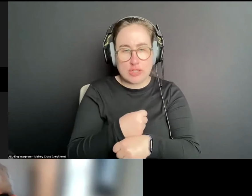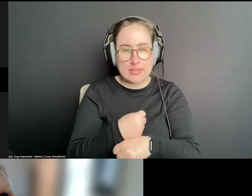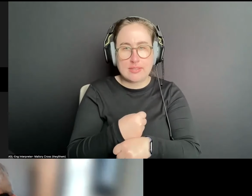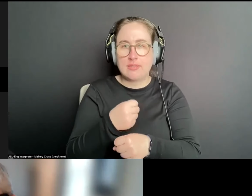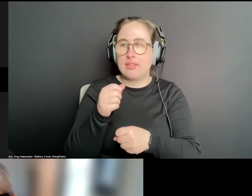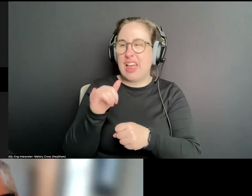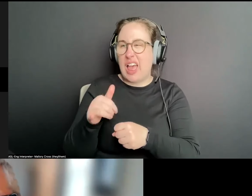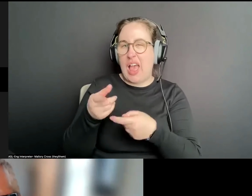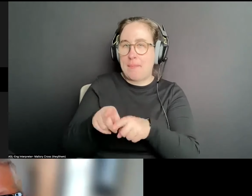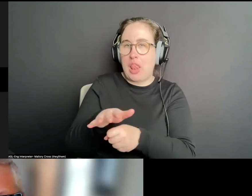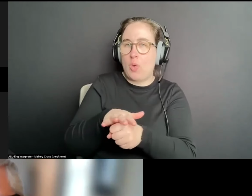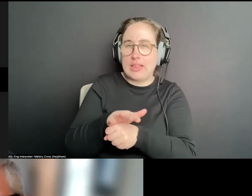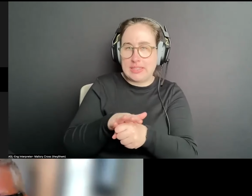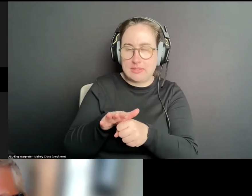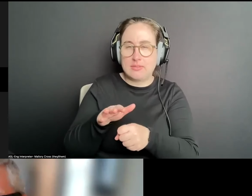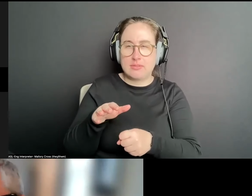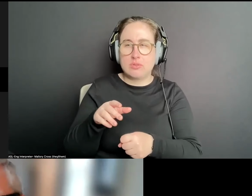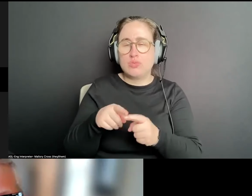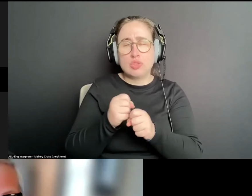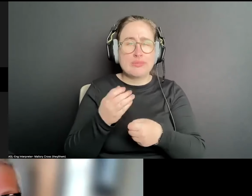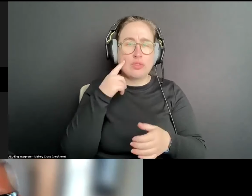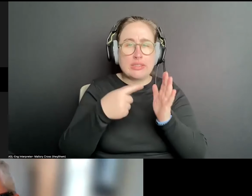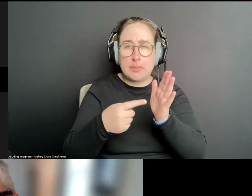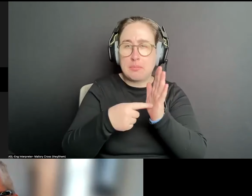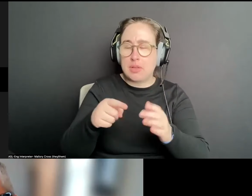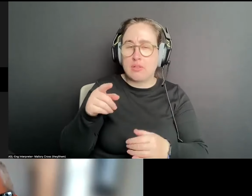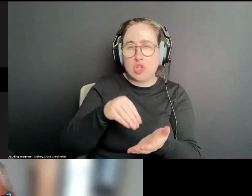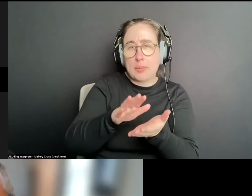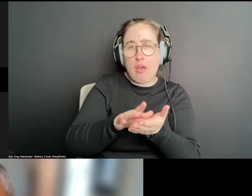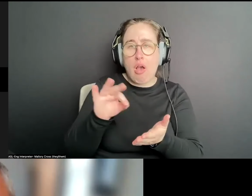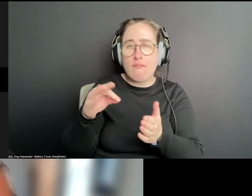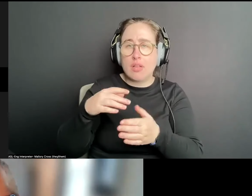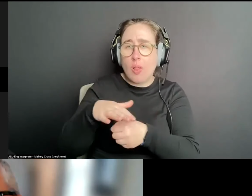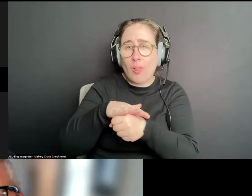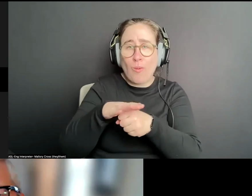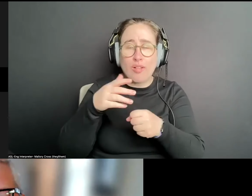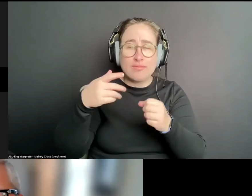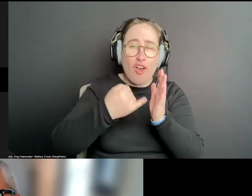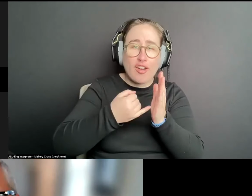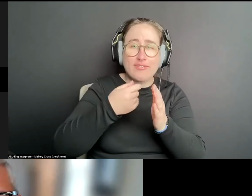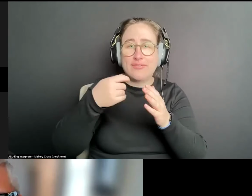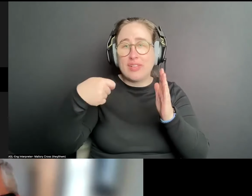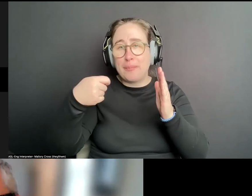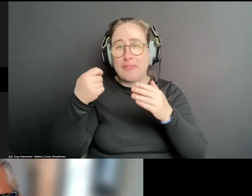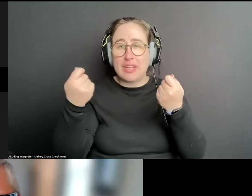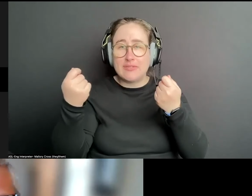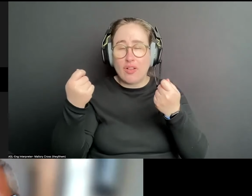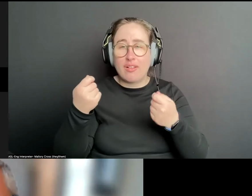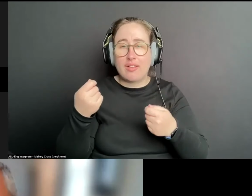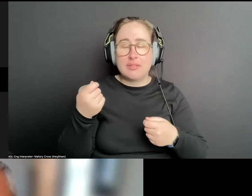locally to be creating, say, for example, documentation of local arts and film festivals that you